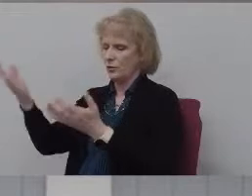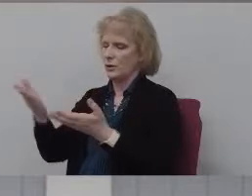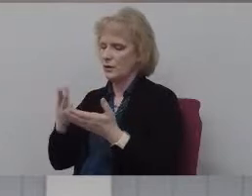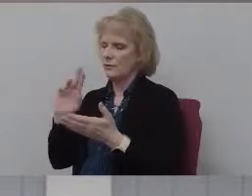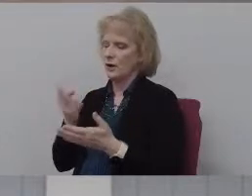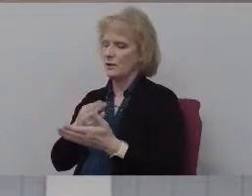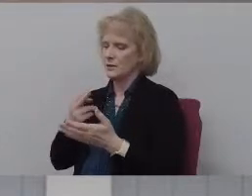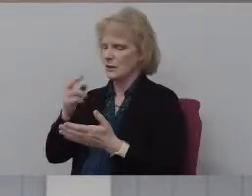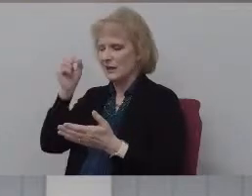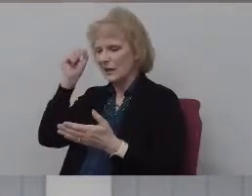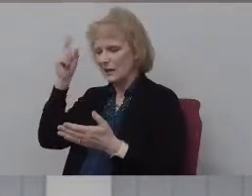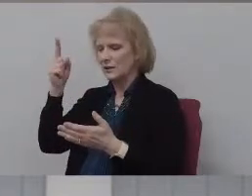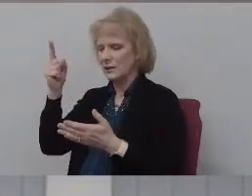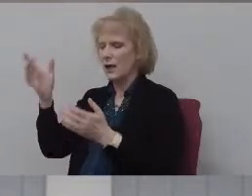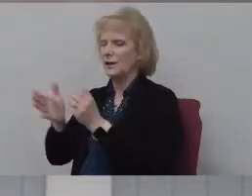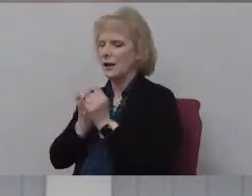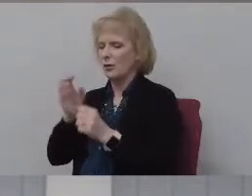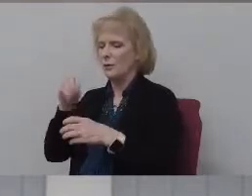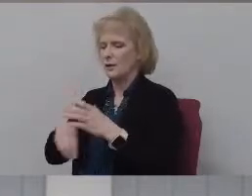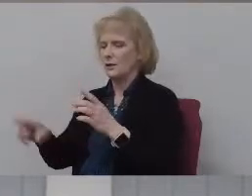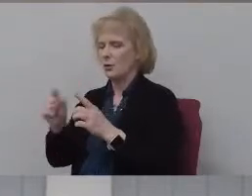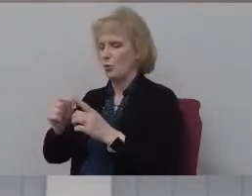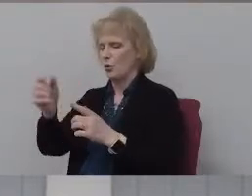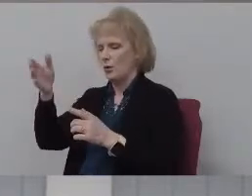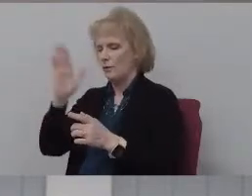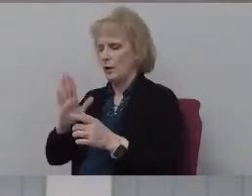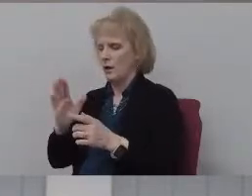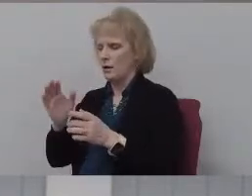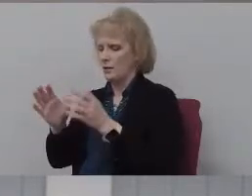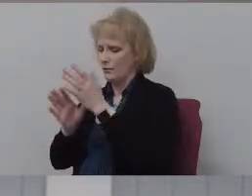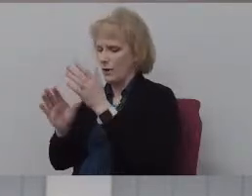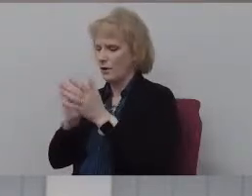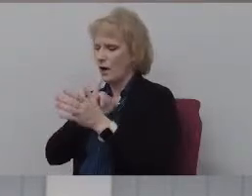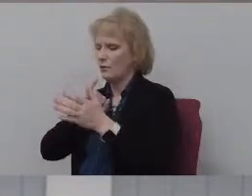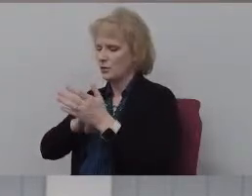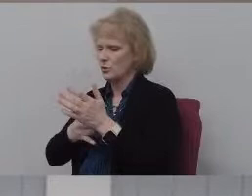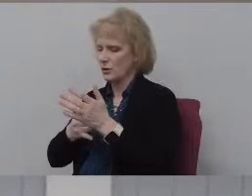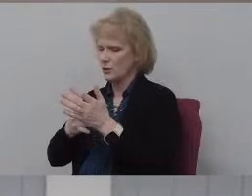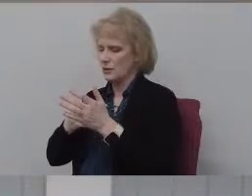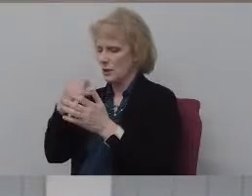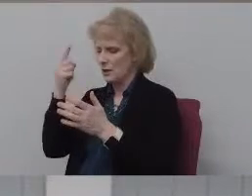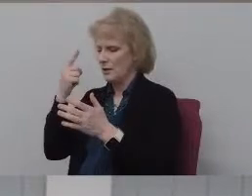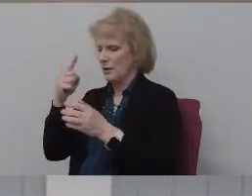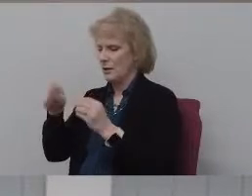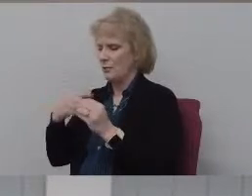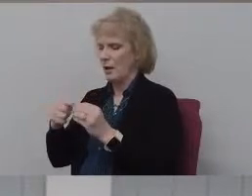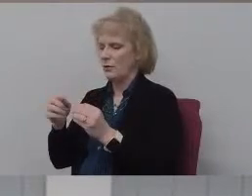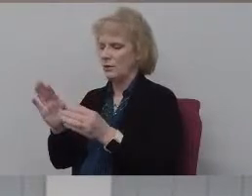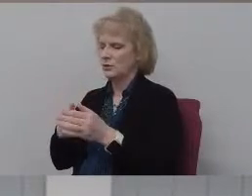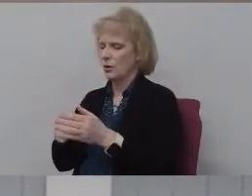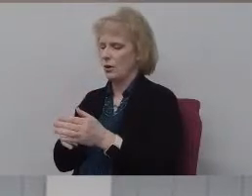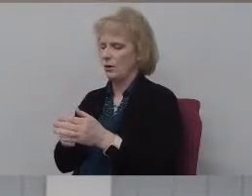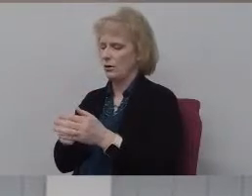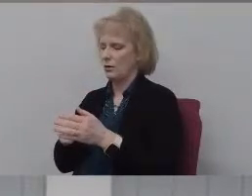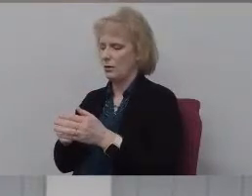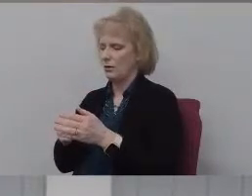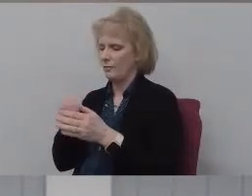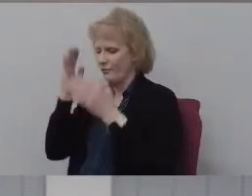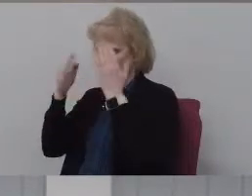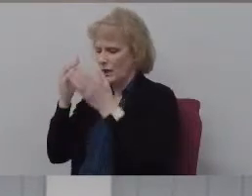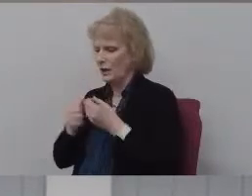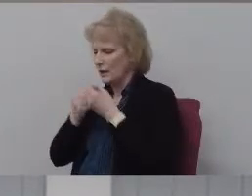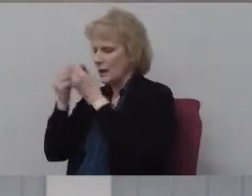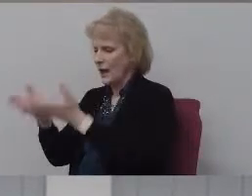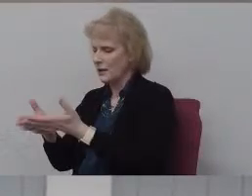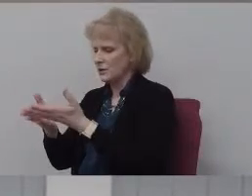insight and help in the Word of God. And Father, I was just thinking about that song, Cast Thy Care